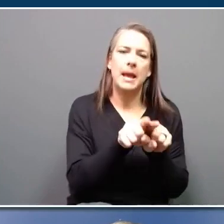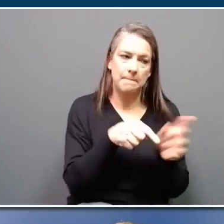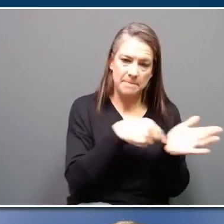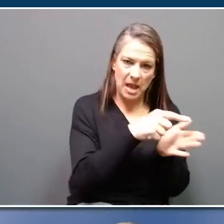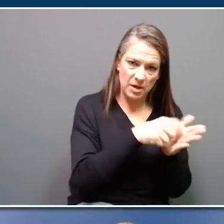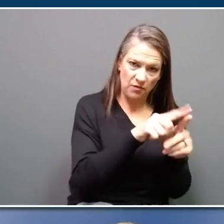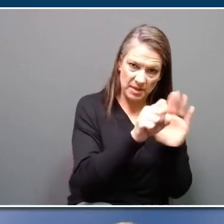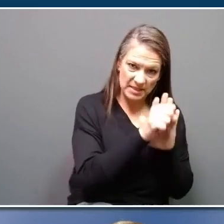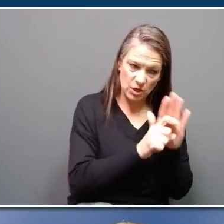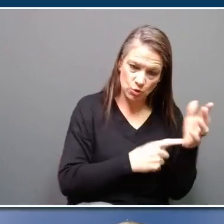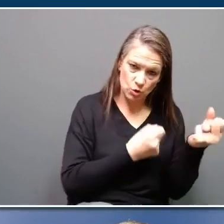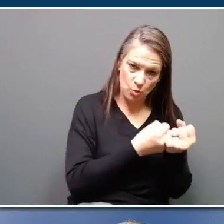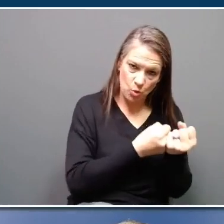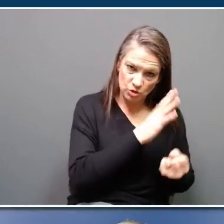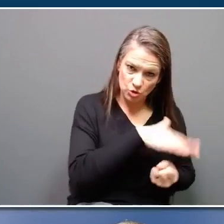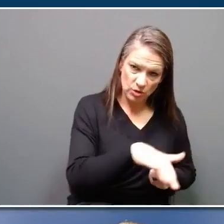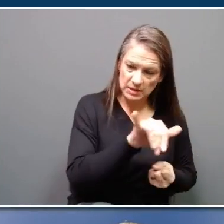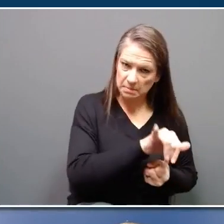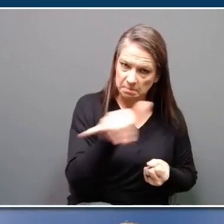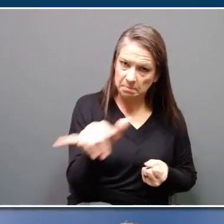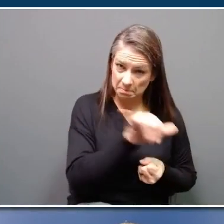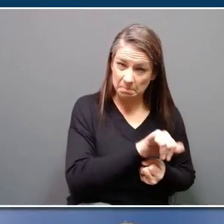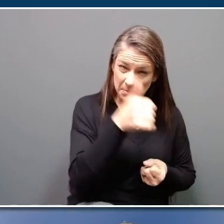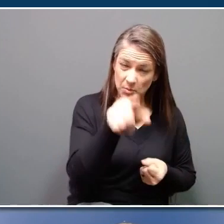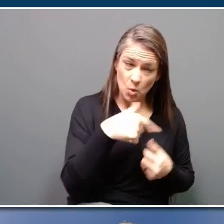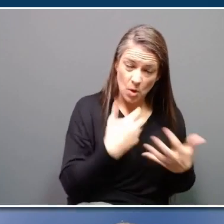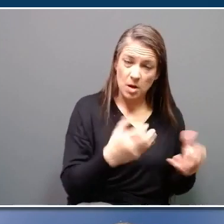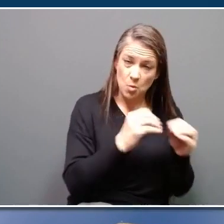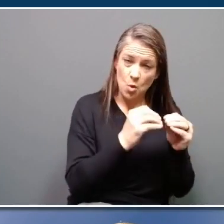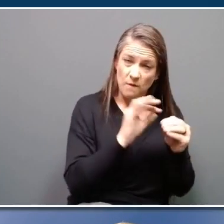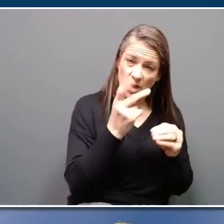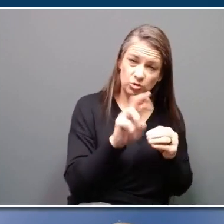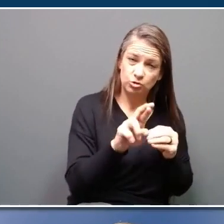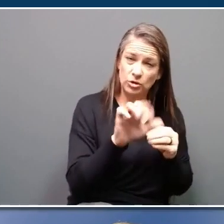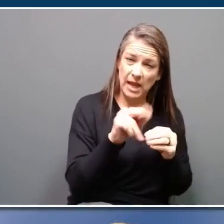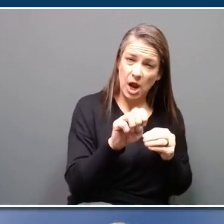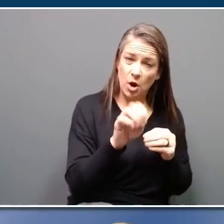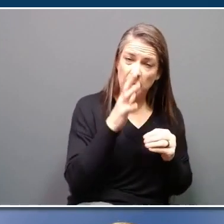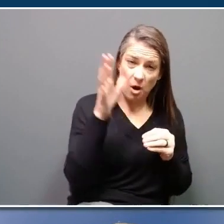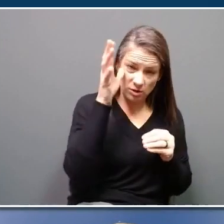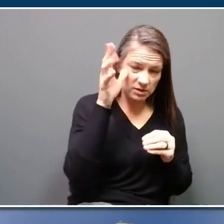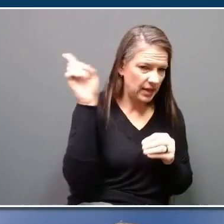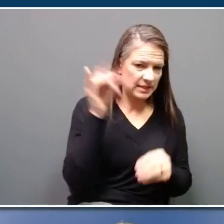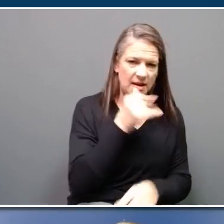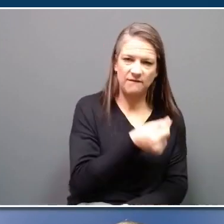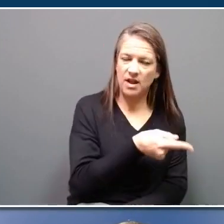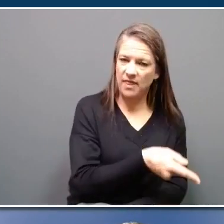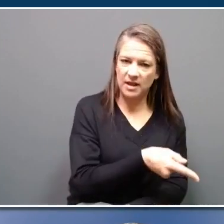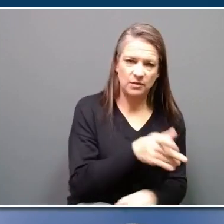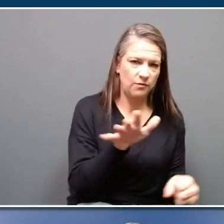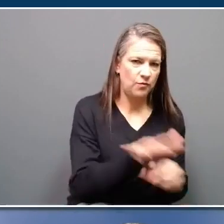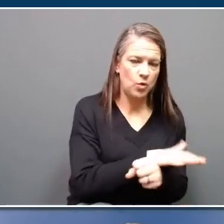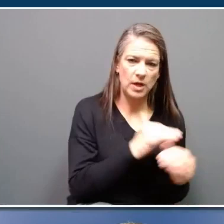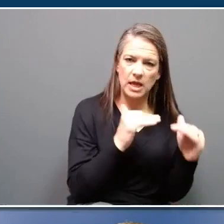to support those kids, and how that meant we could have more foster care parents. They did not fund that full